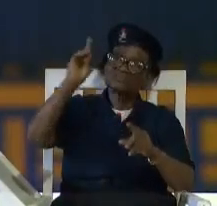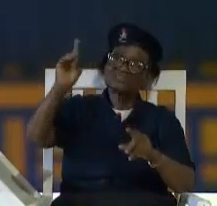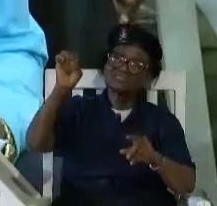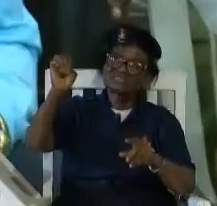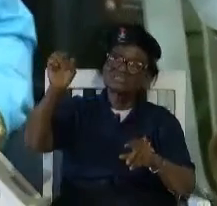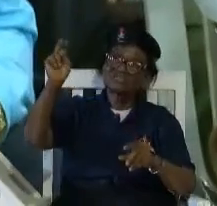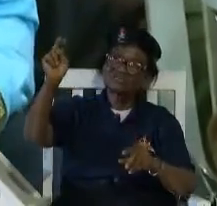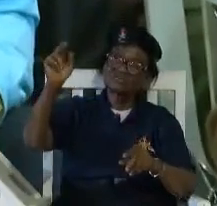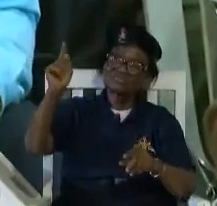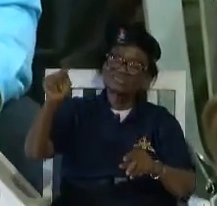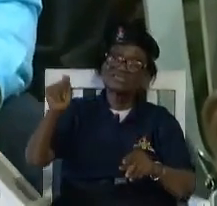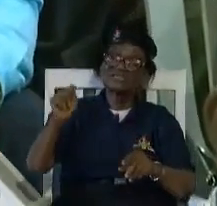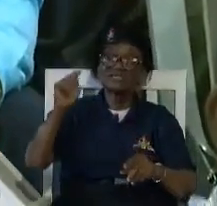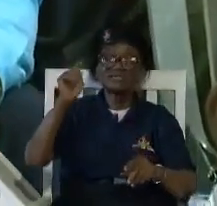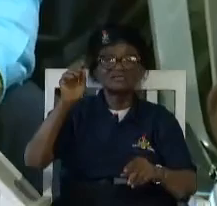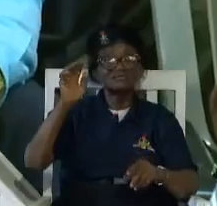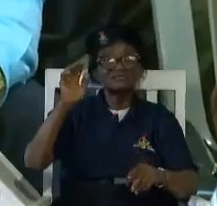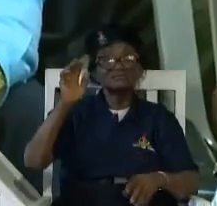Deuteronomy 32:4.